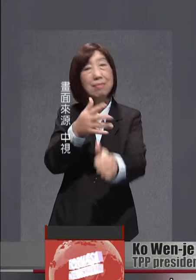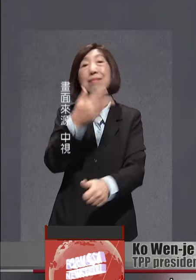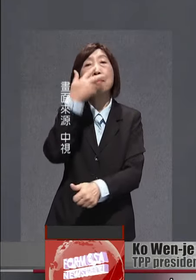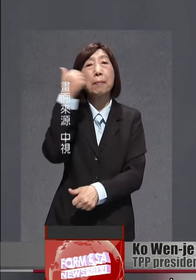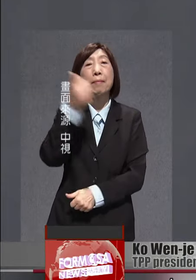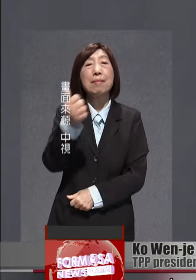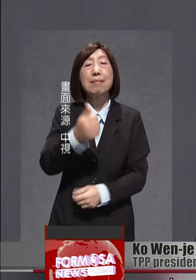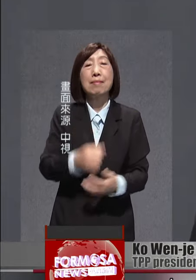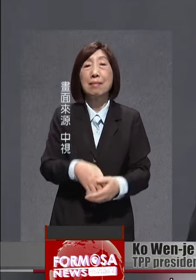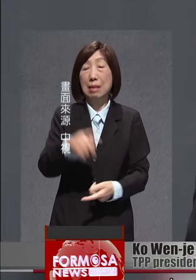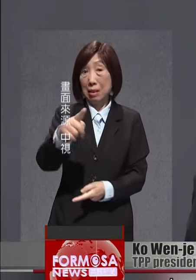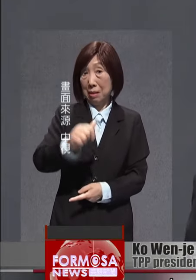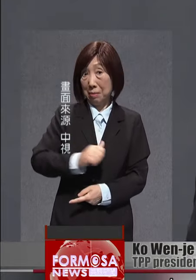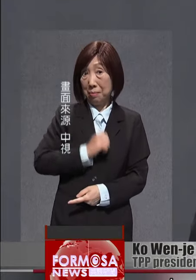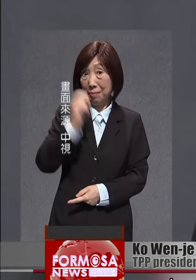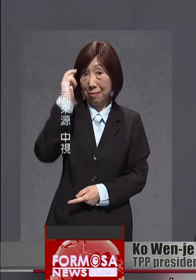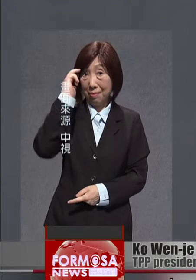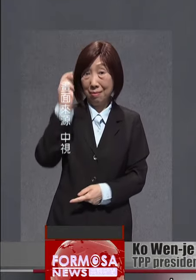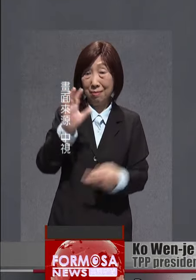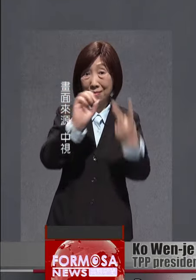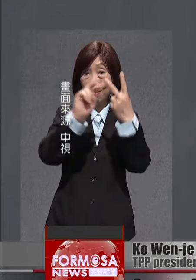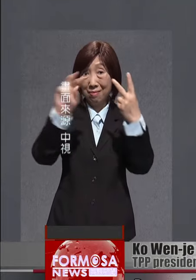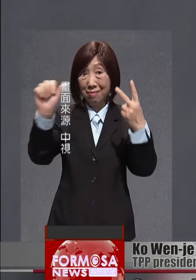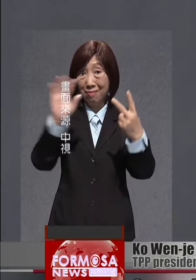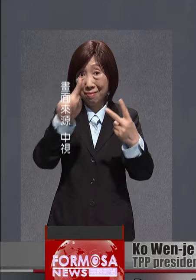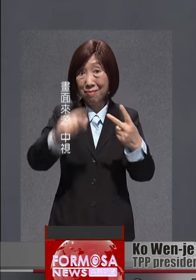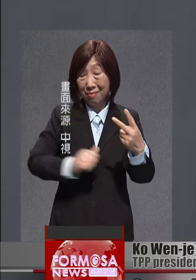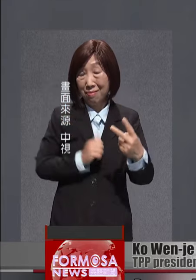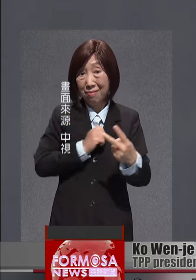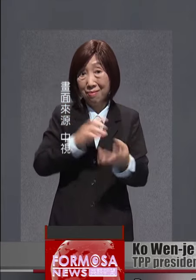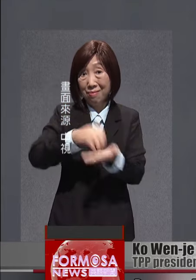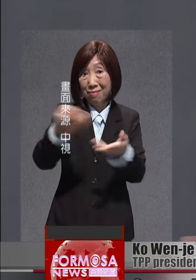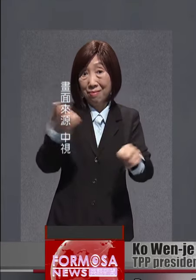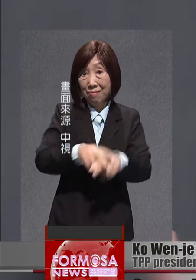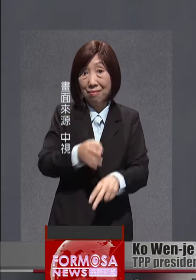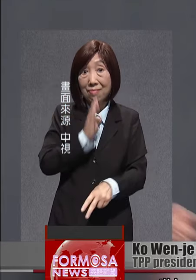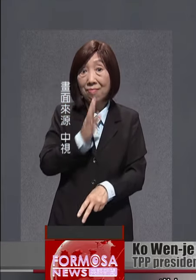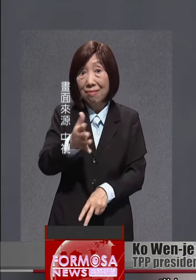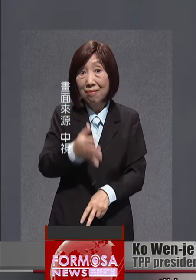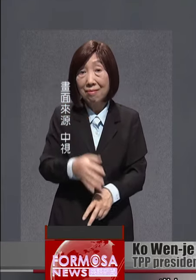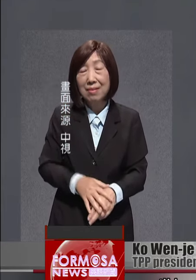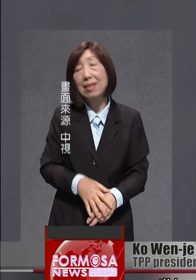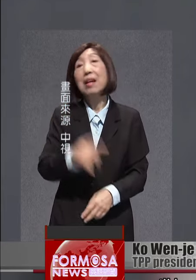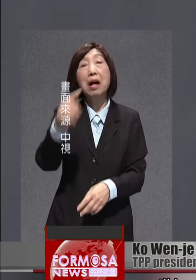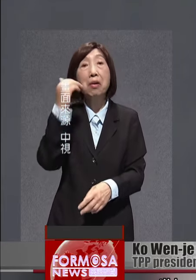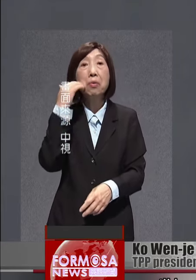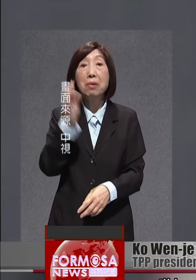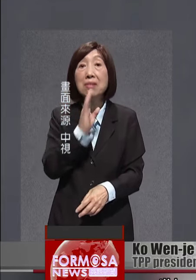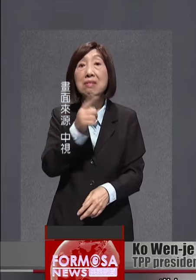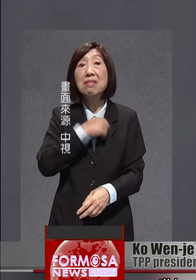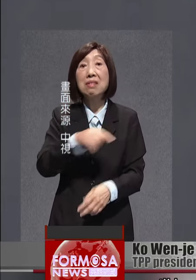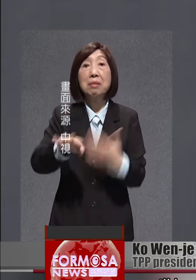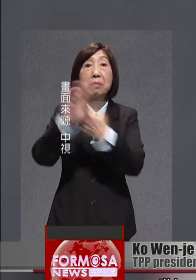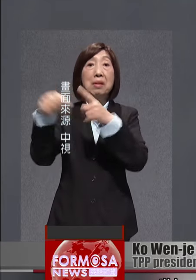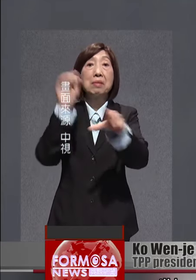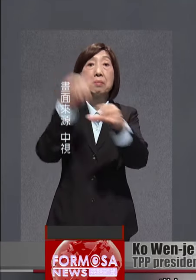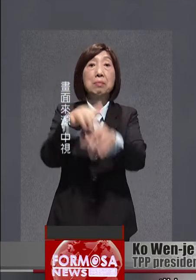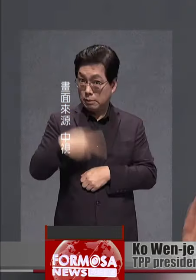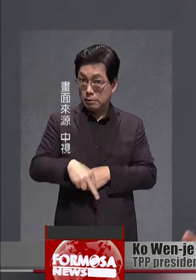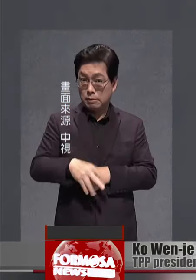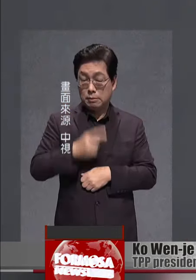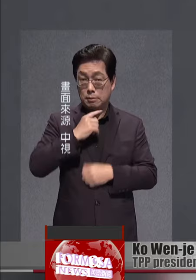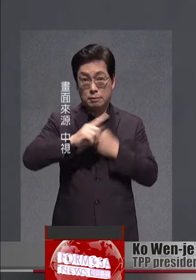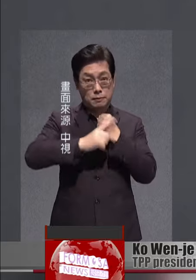on a nuclear-free homeland in 2025? Because I'm telling you now, if you stick to this, you'll lose the majority of votes in the business